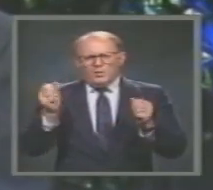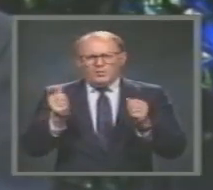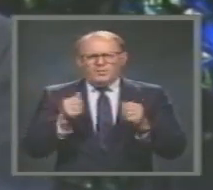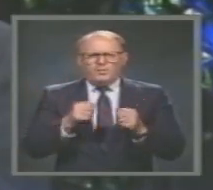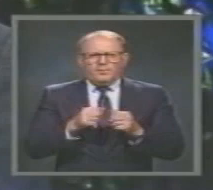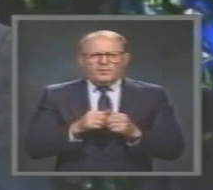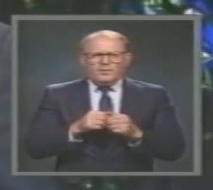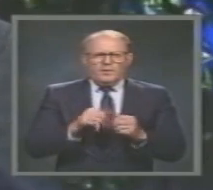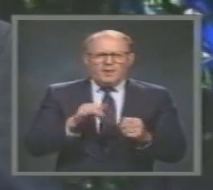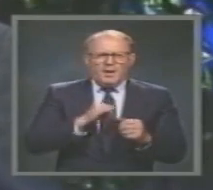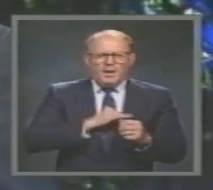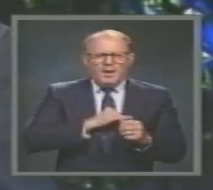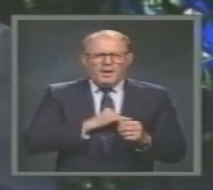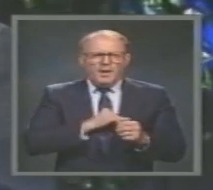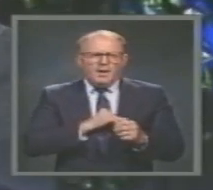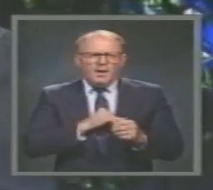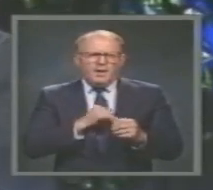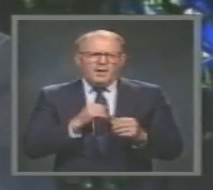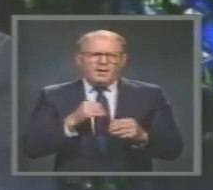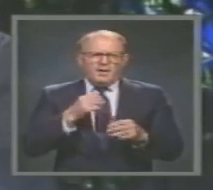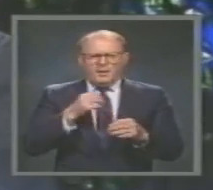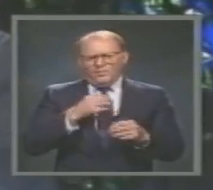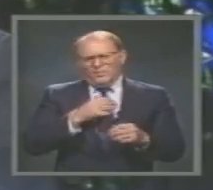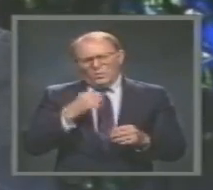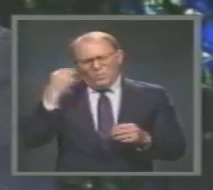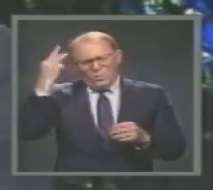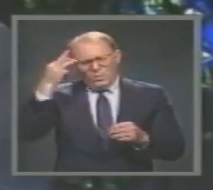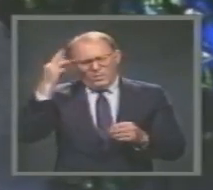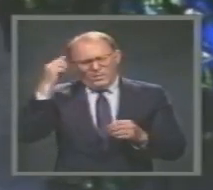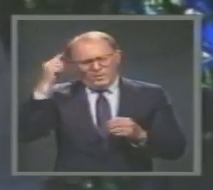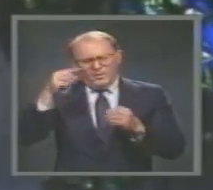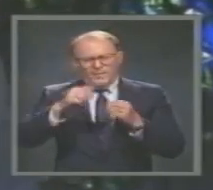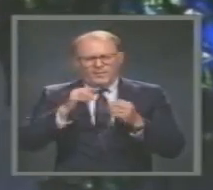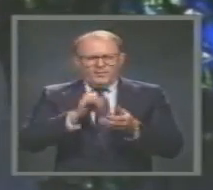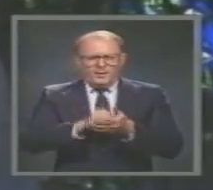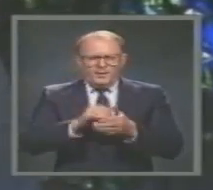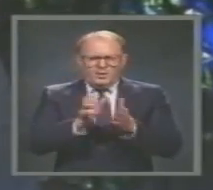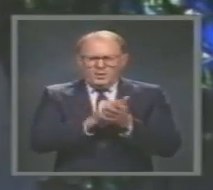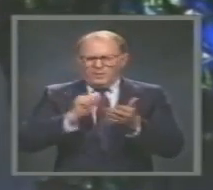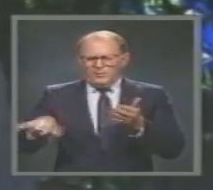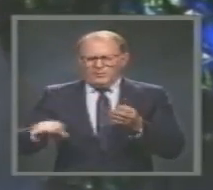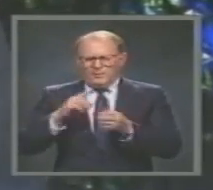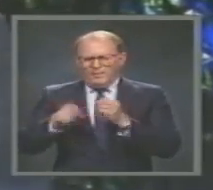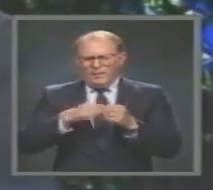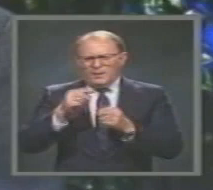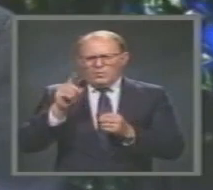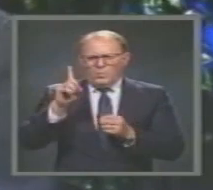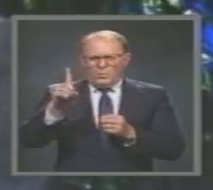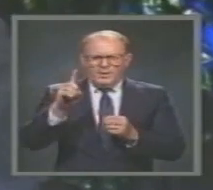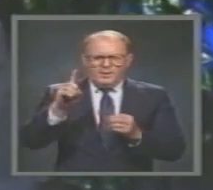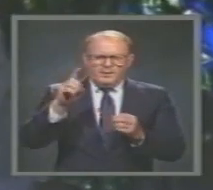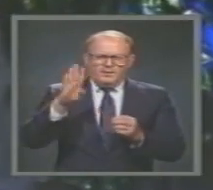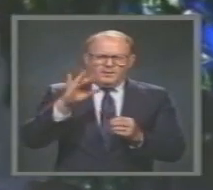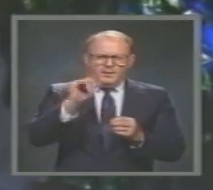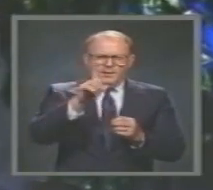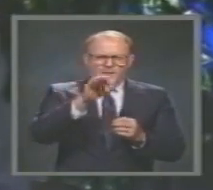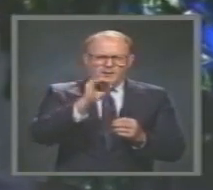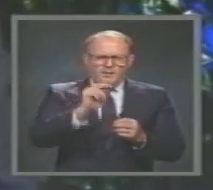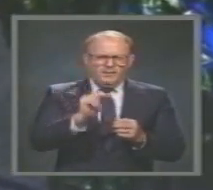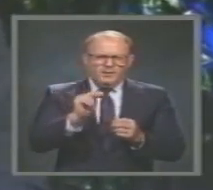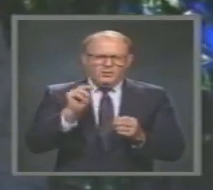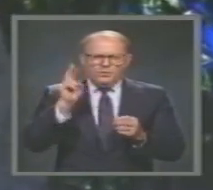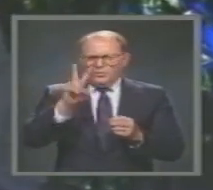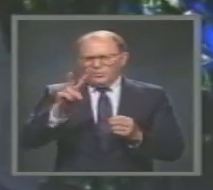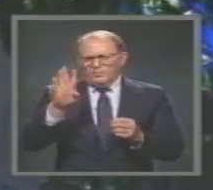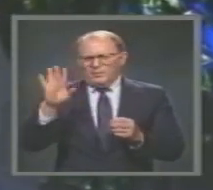the details, I express concern that abortion of somewhere between 1 million and 2 million unborn babies a year would lead